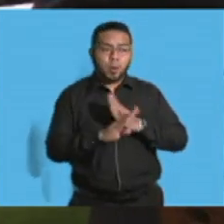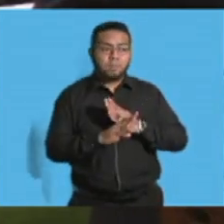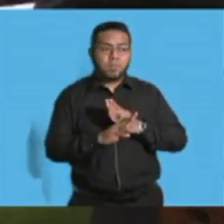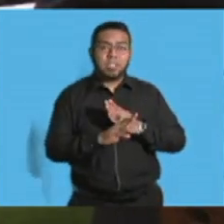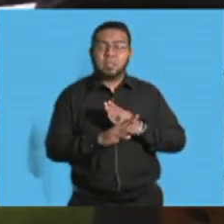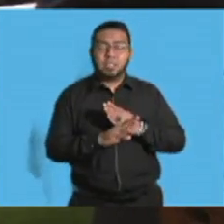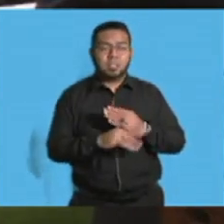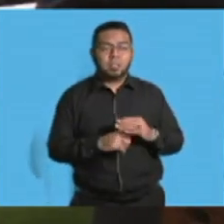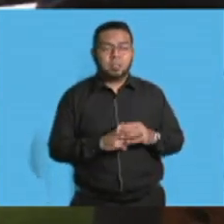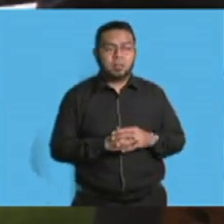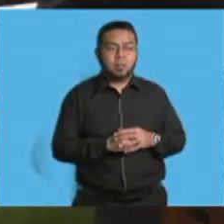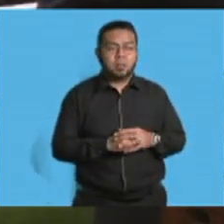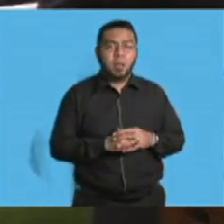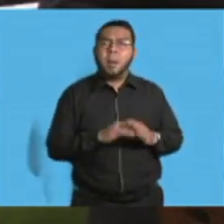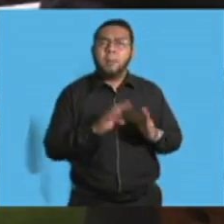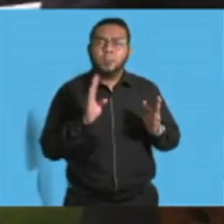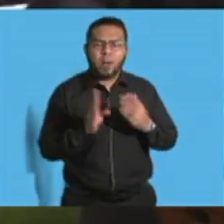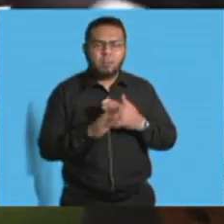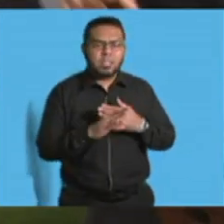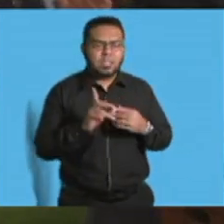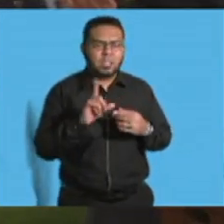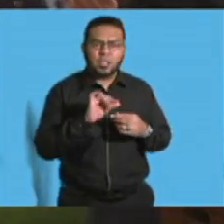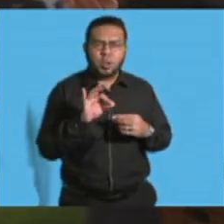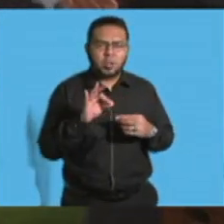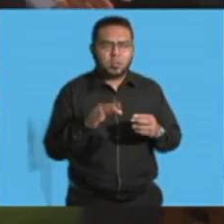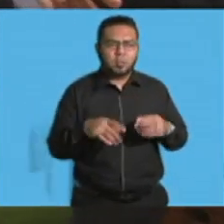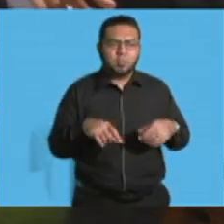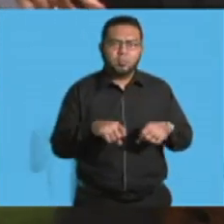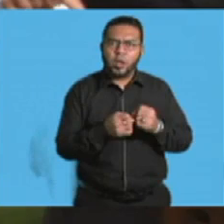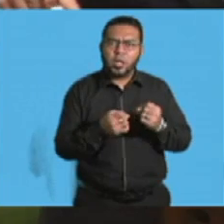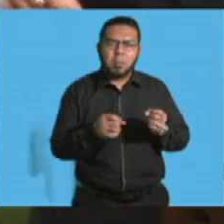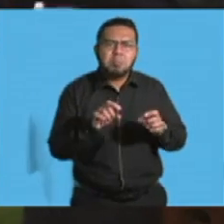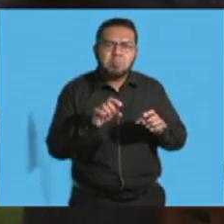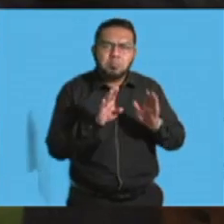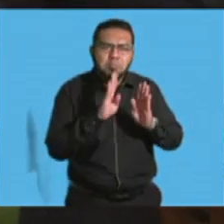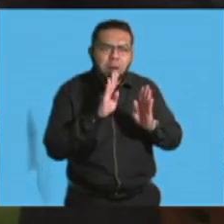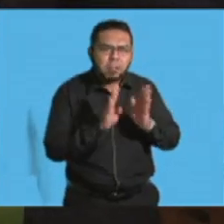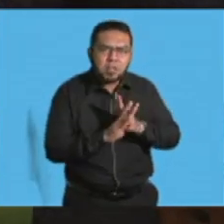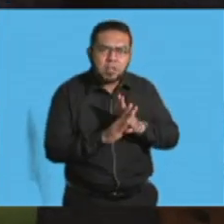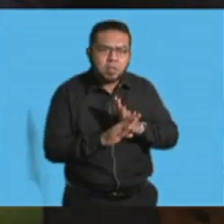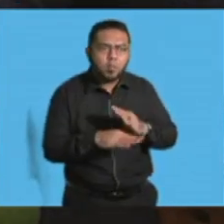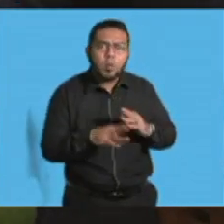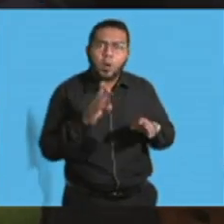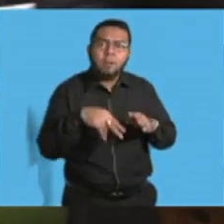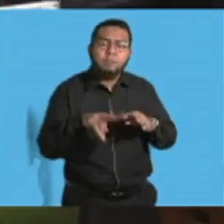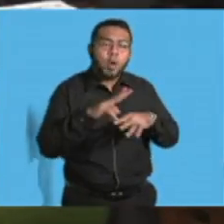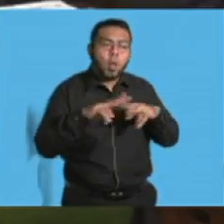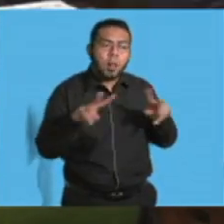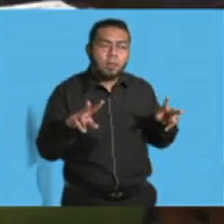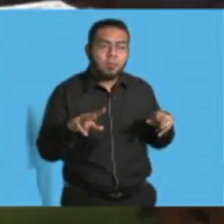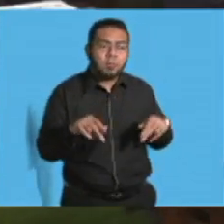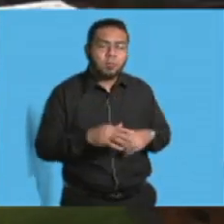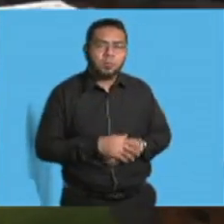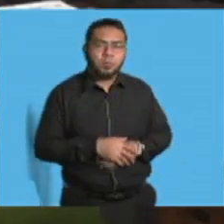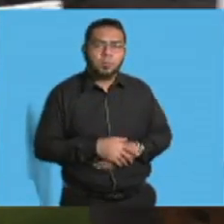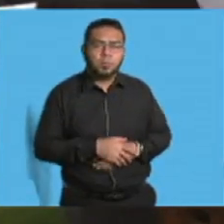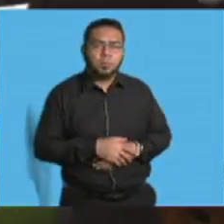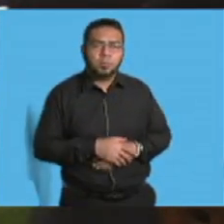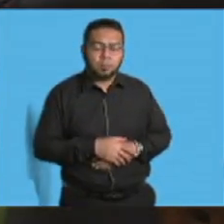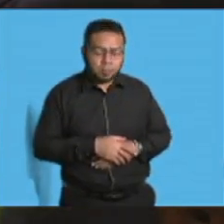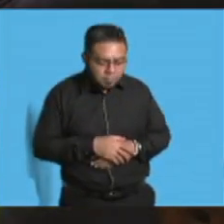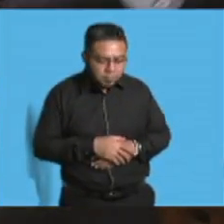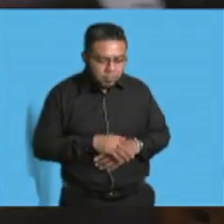breach privacy. In fact, Madam Speaker, last week we were in Vanmalevu. Excuse